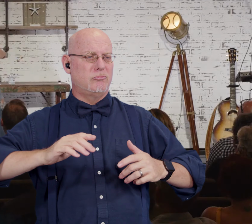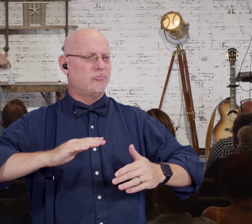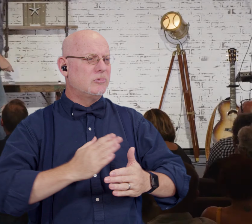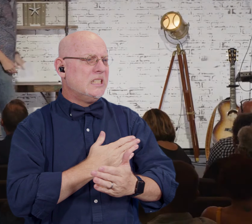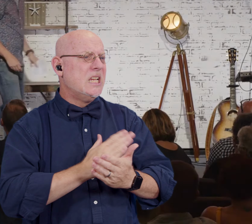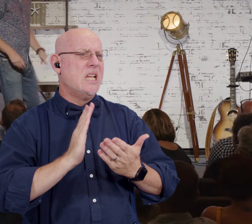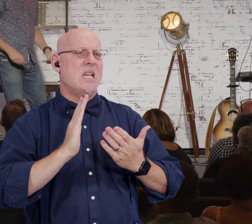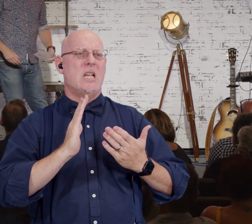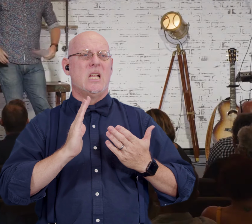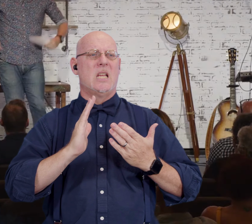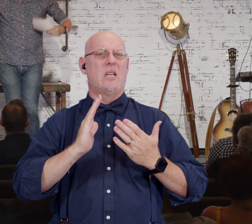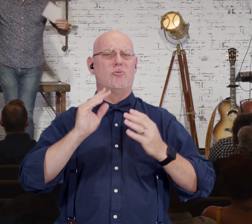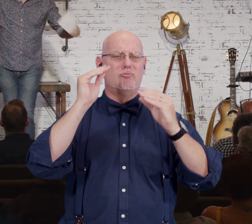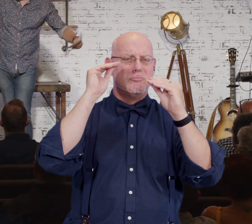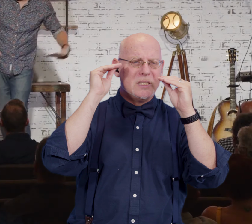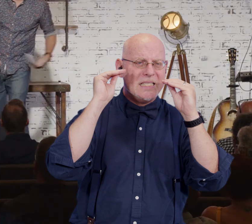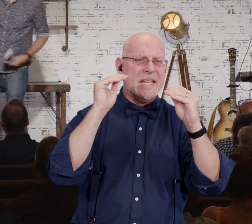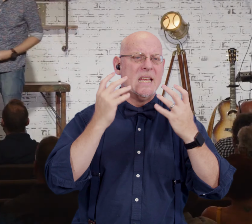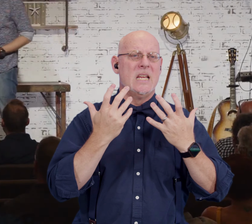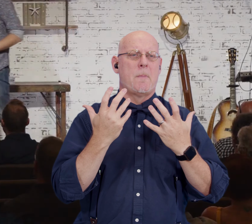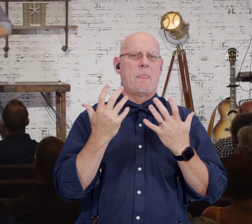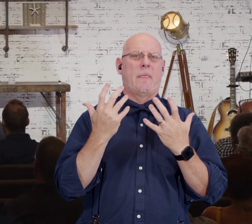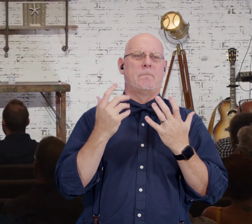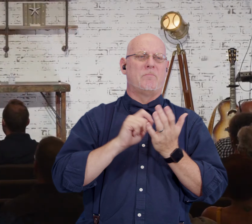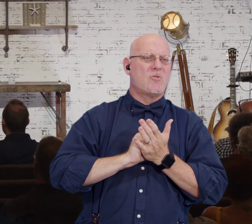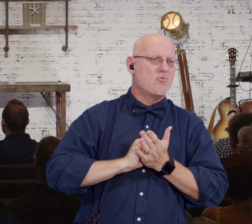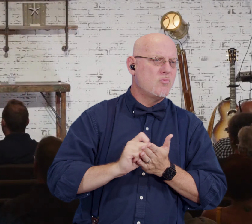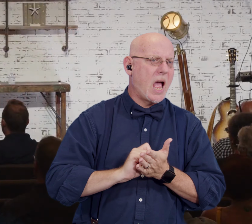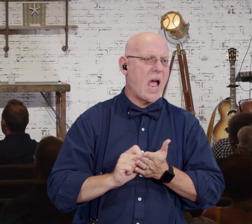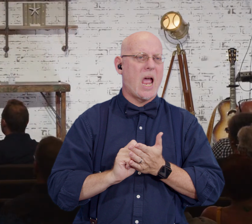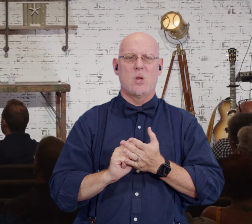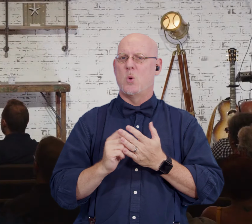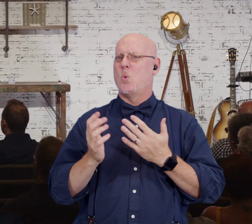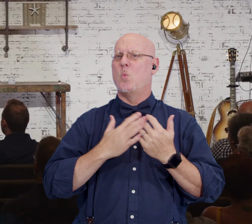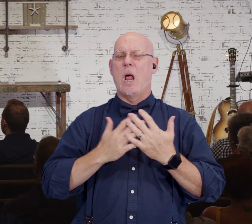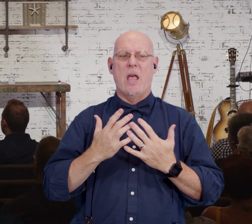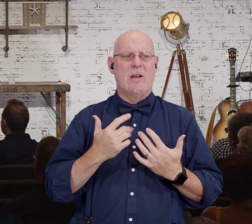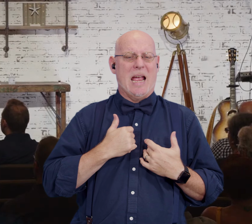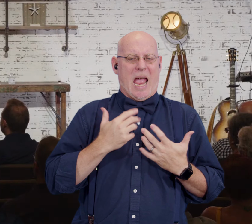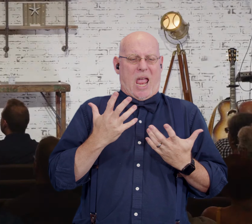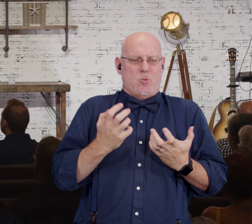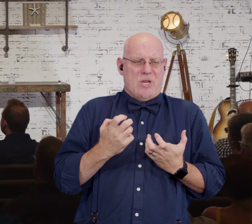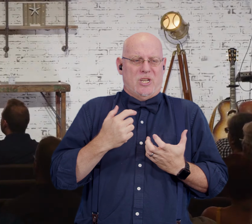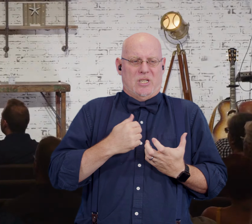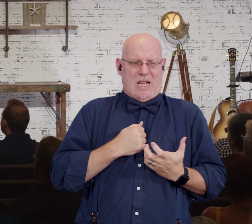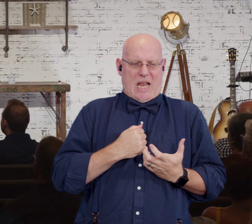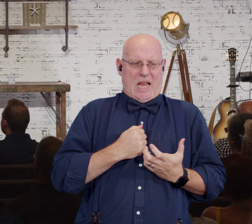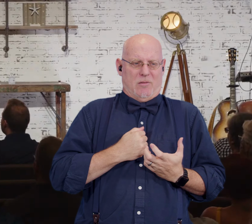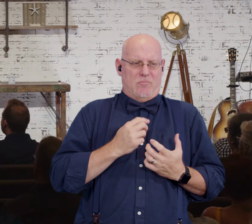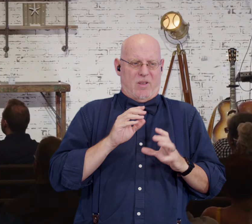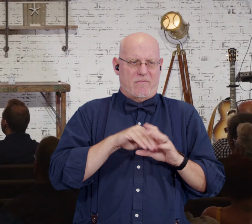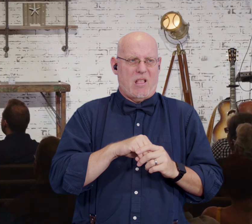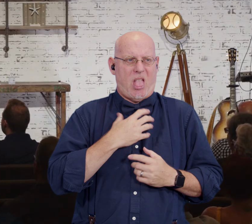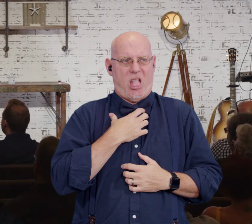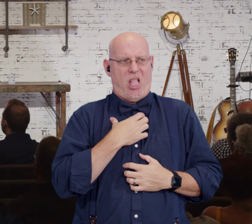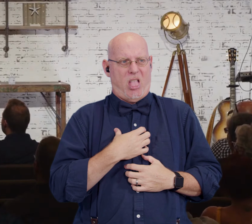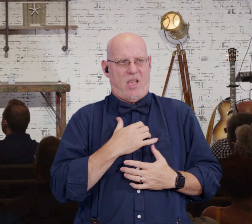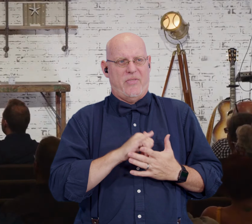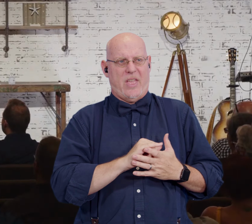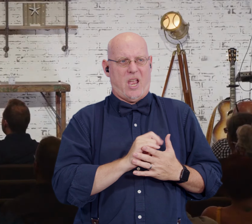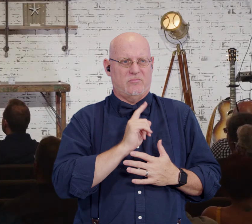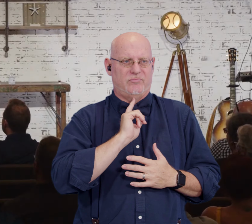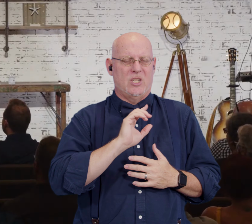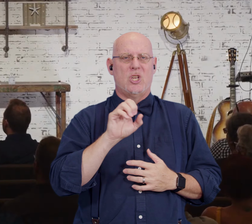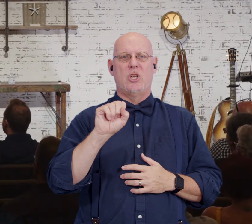can sing or who can teach or who can write or whatever it might be, and I wish that I was me. Like, I'm envious of